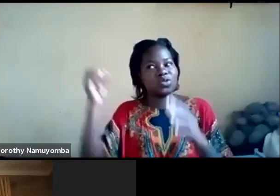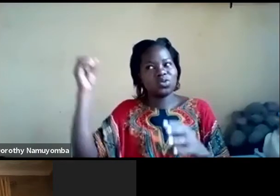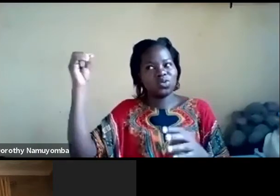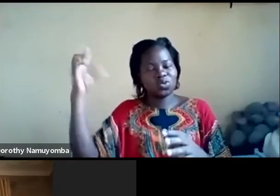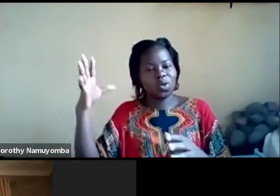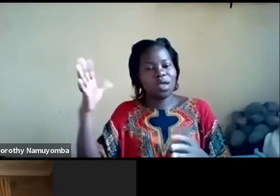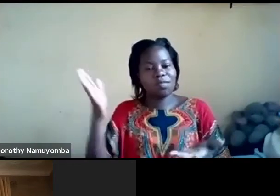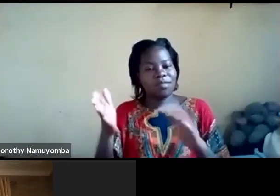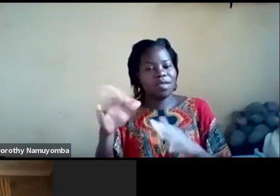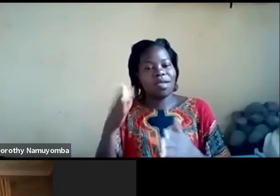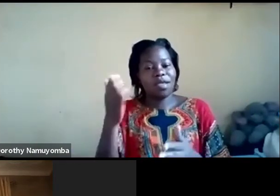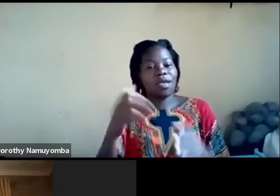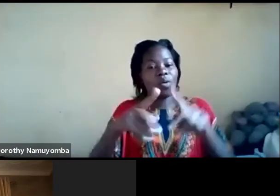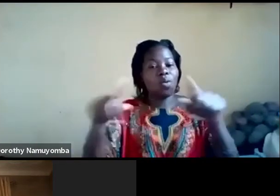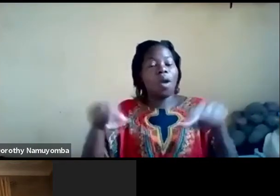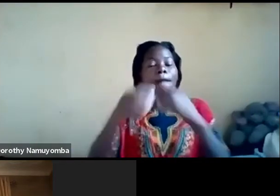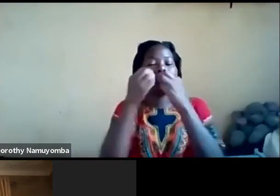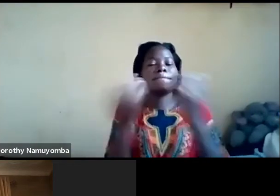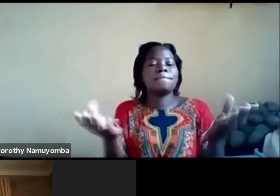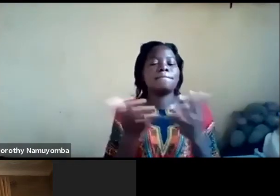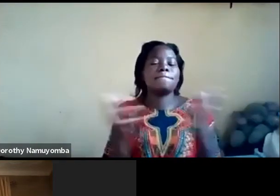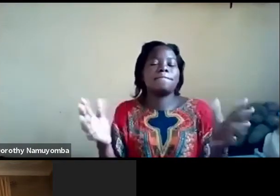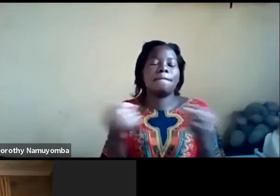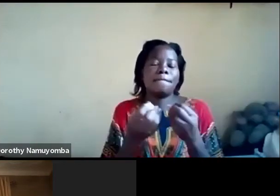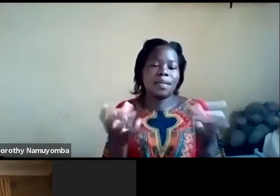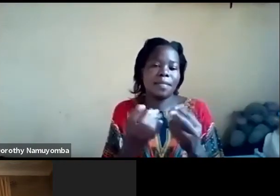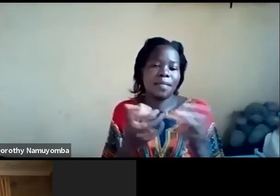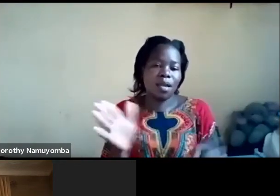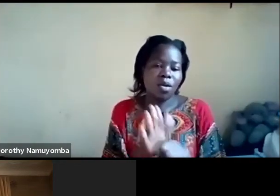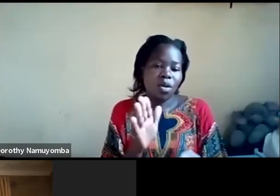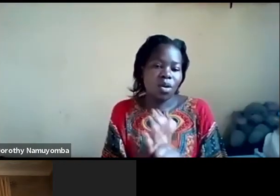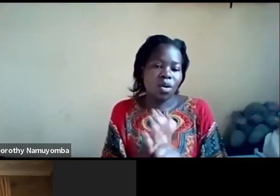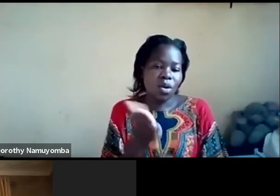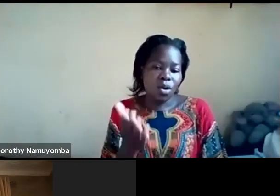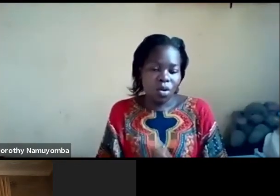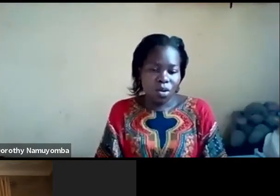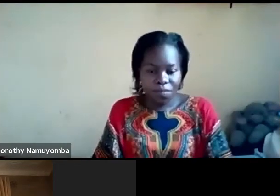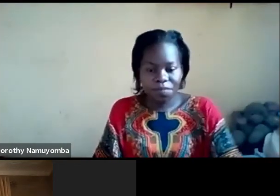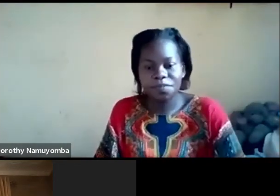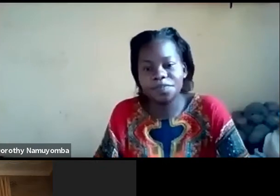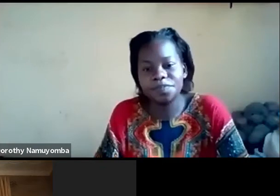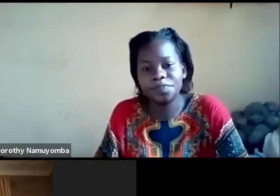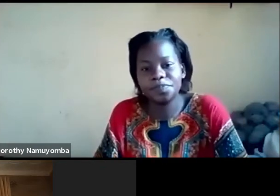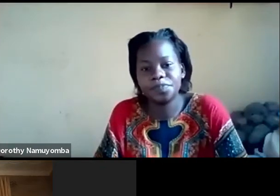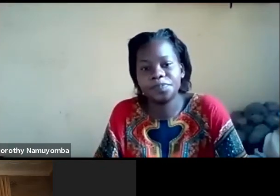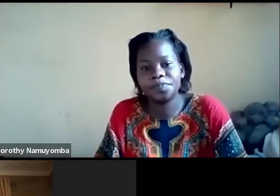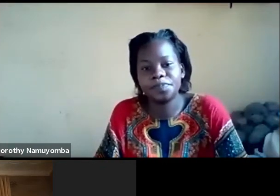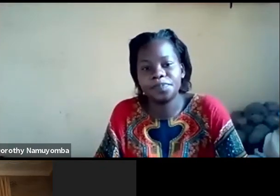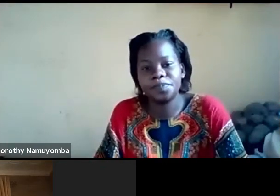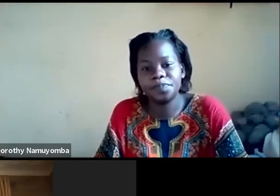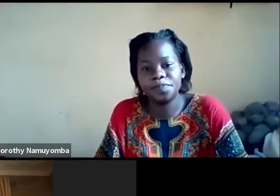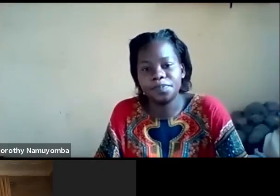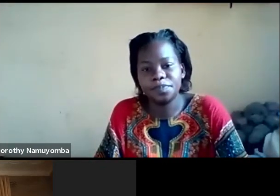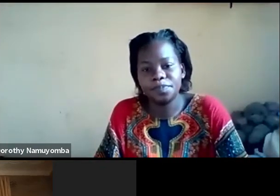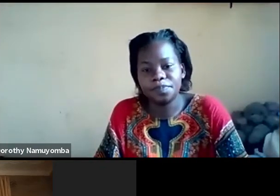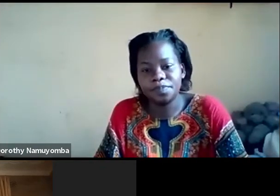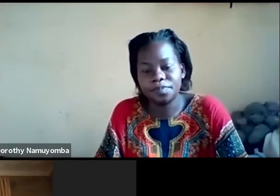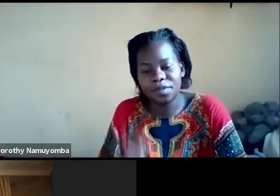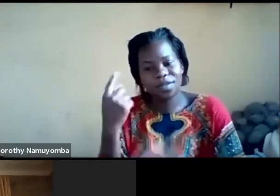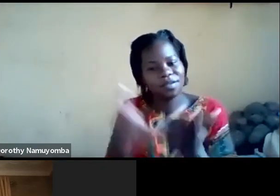square miles and miles and miles of this, and tagging into the grid. But I don't think I've seen one in Uganda. So maybe, Dawn, you